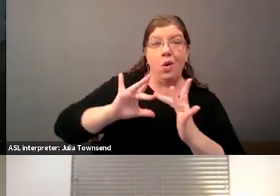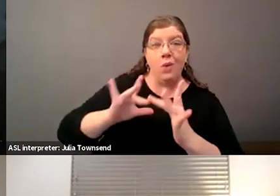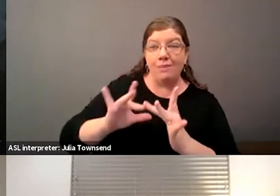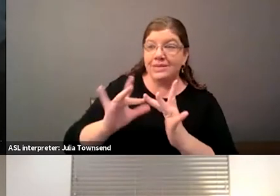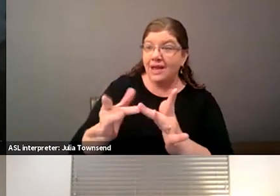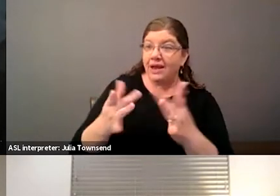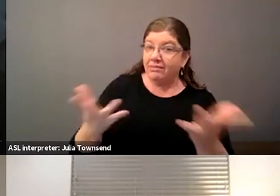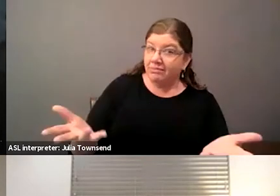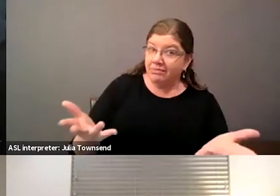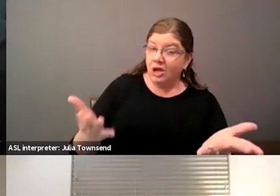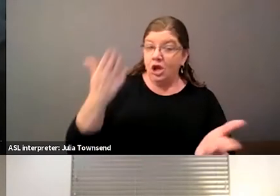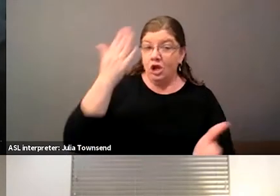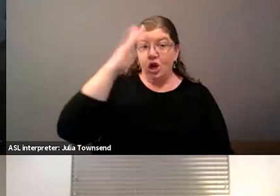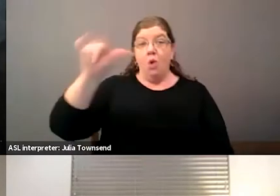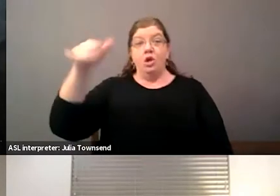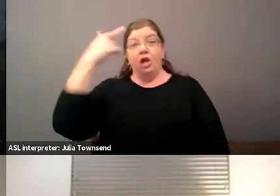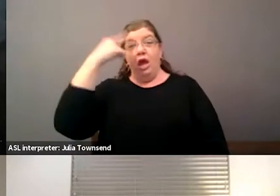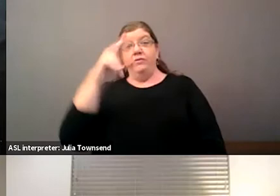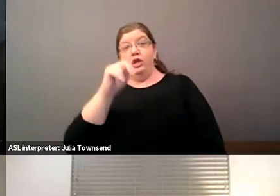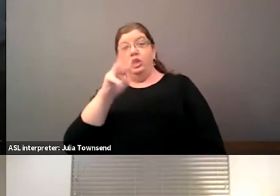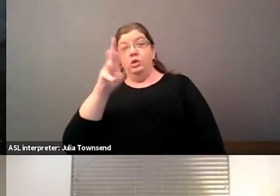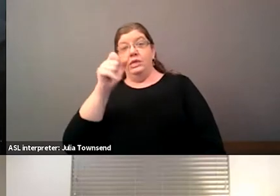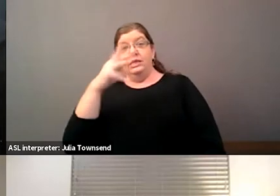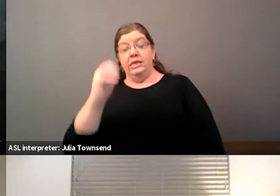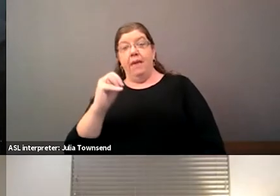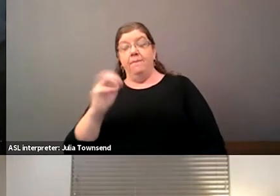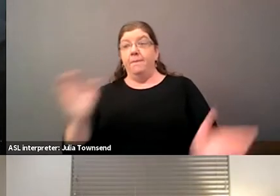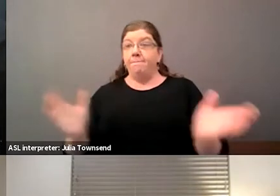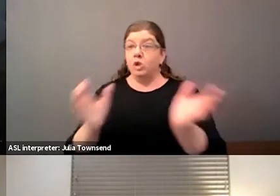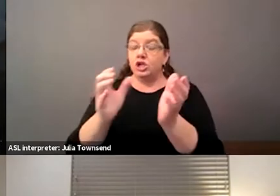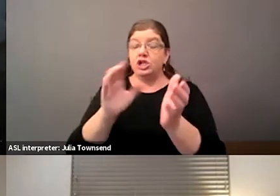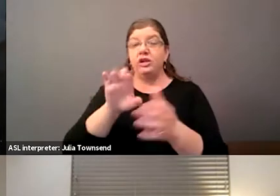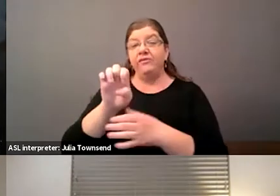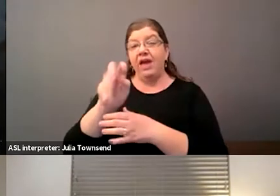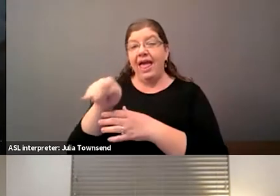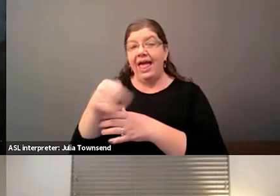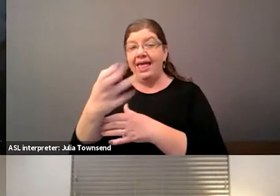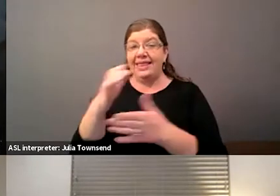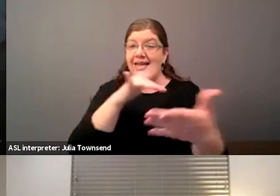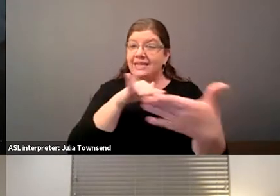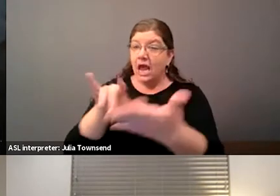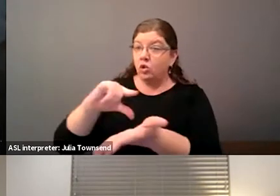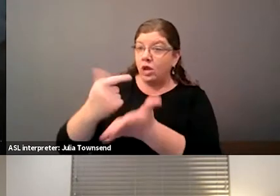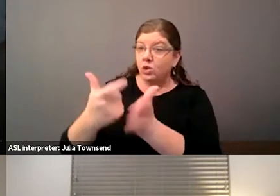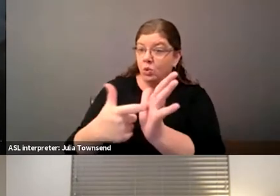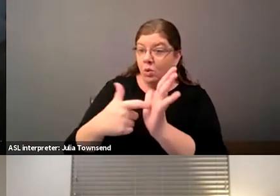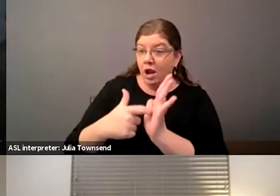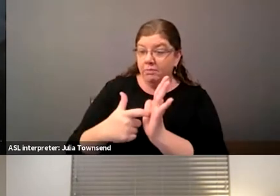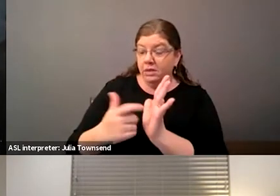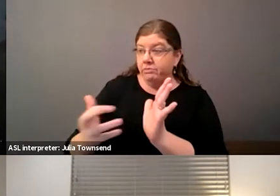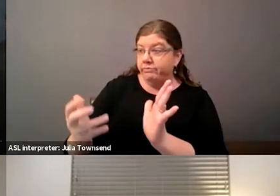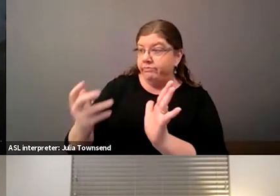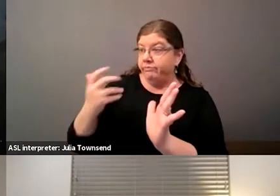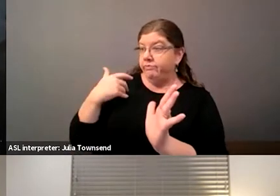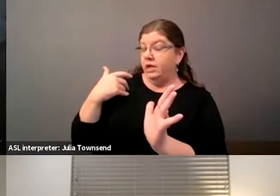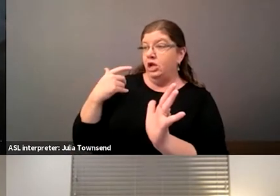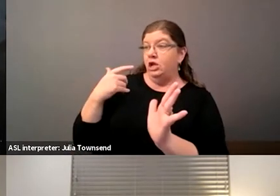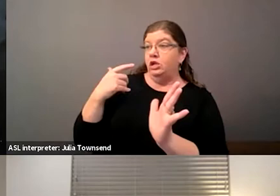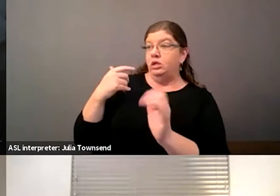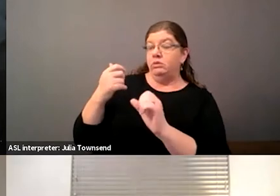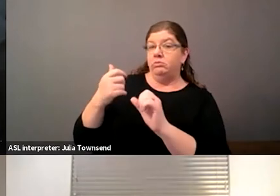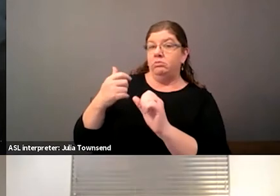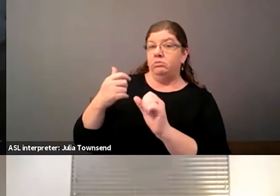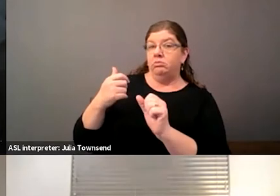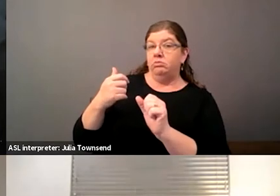as you know governor newsom pushed for ethnic studies graduation requirement back to 2023